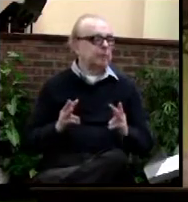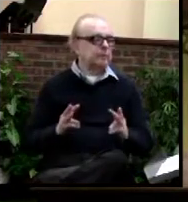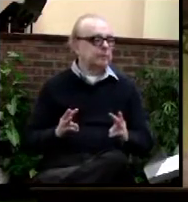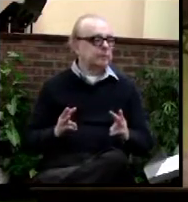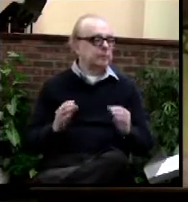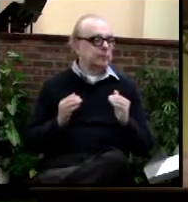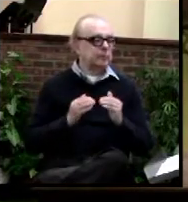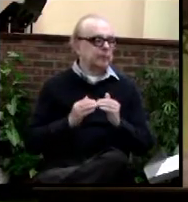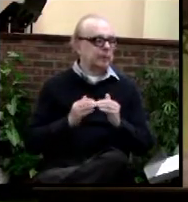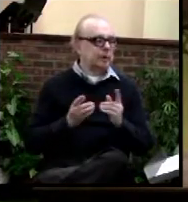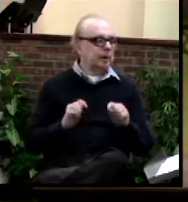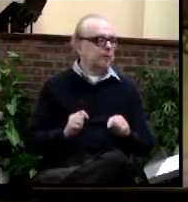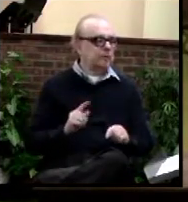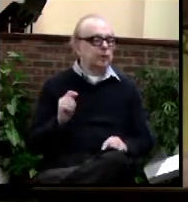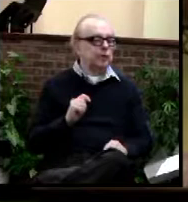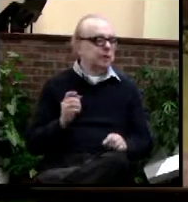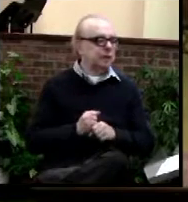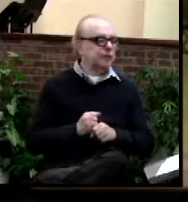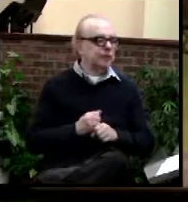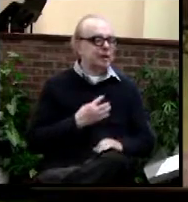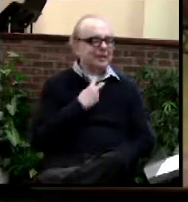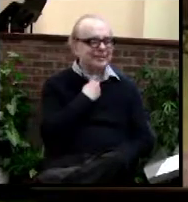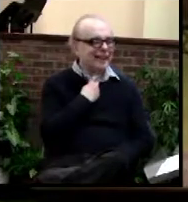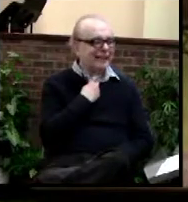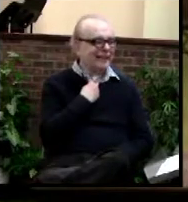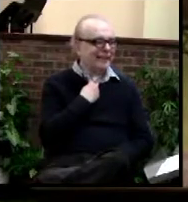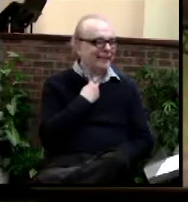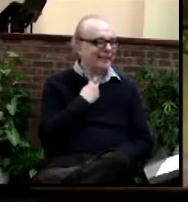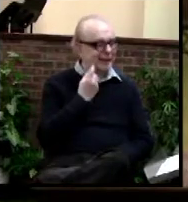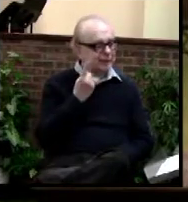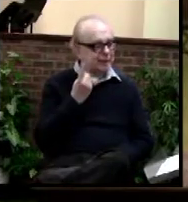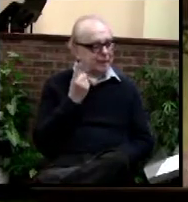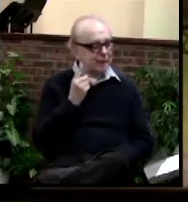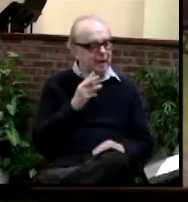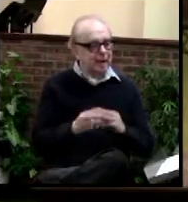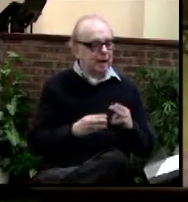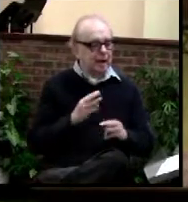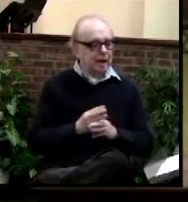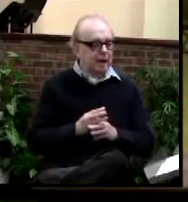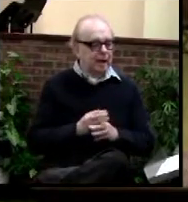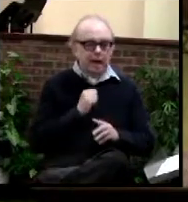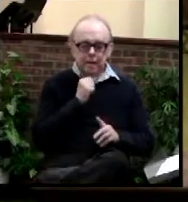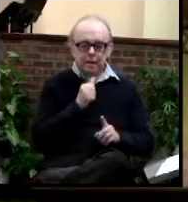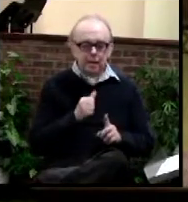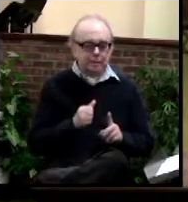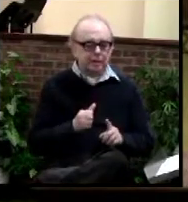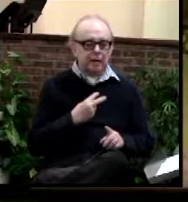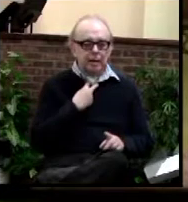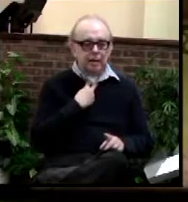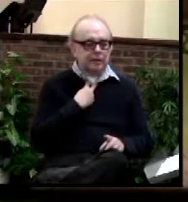even when the toilet gets clogged. And I'm trying to figure out, how in the world can you unclog a toilet in a Christian